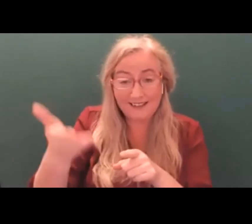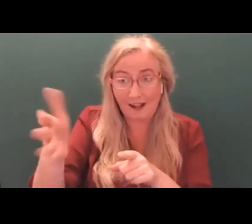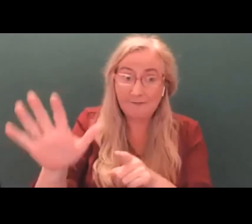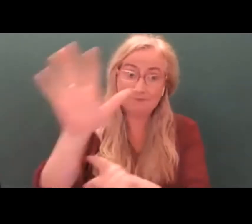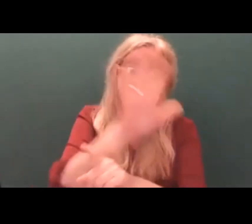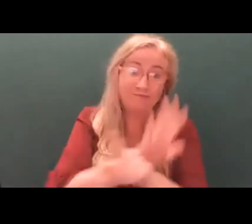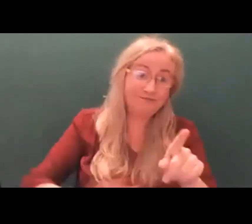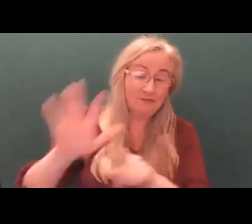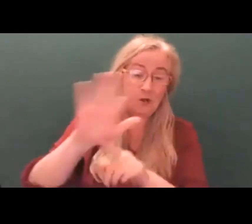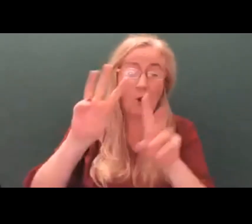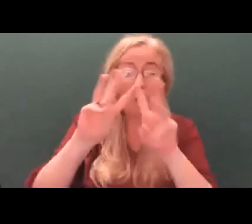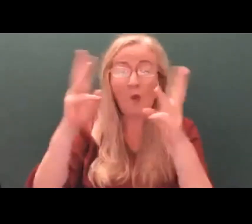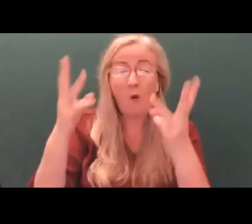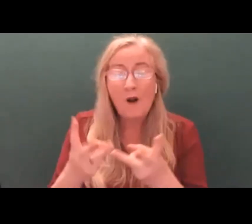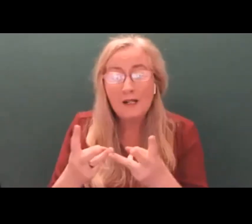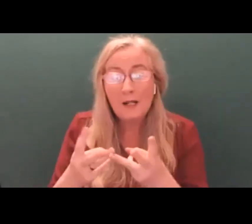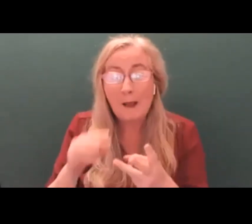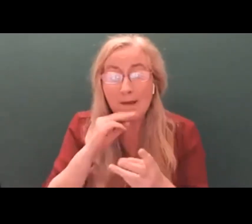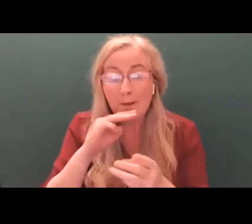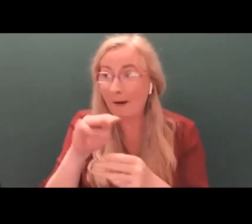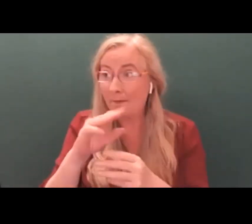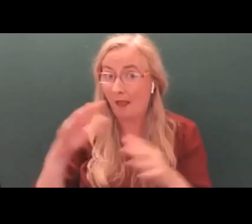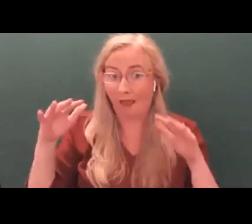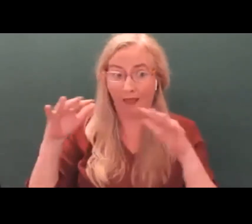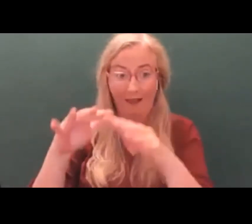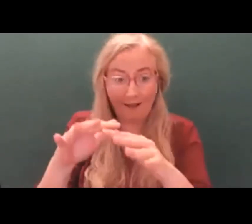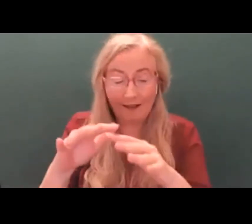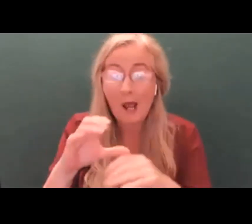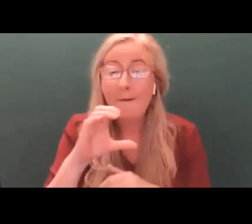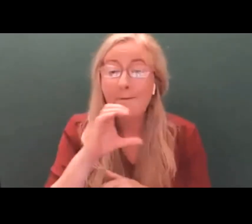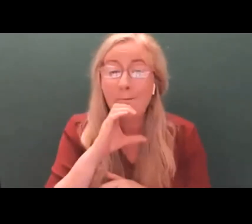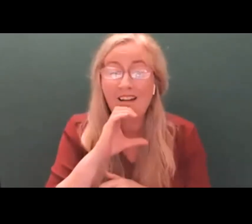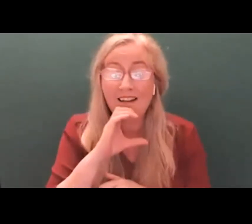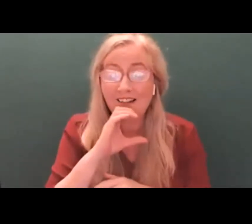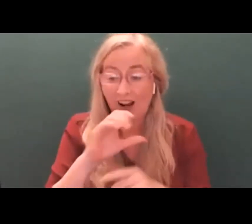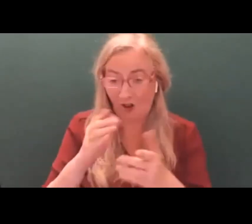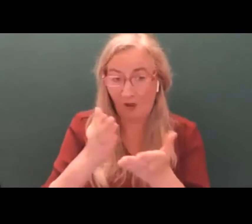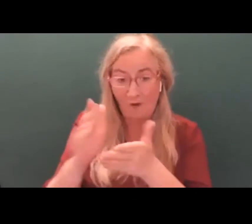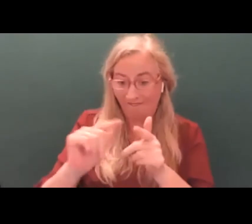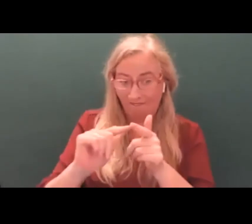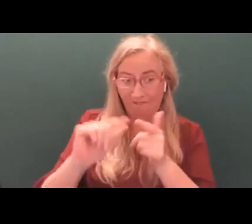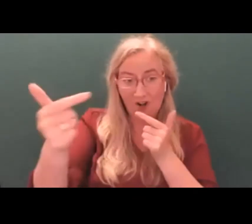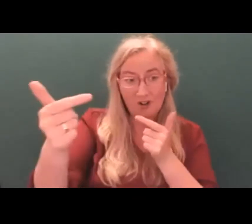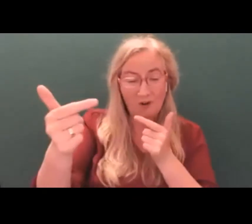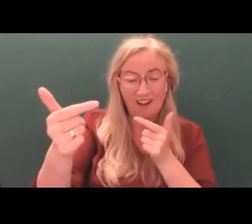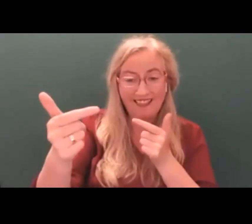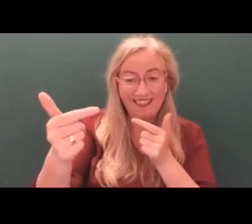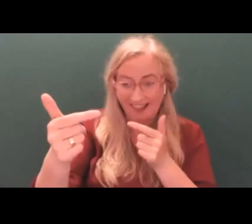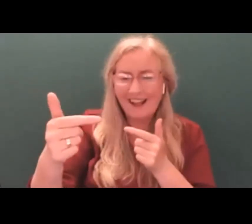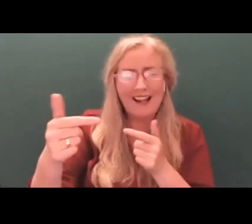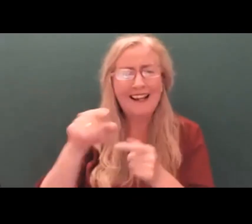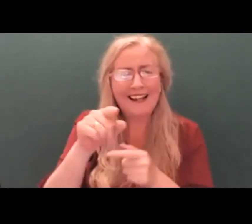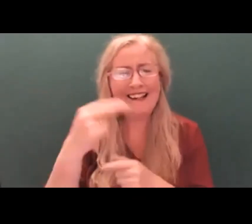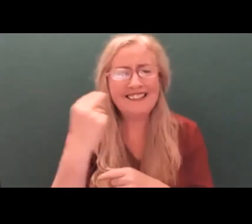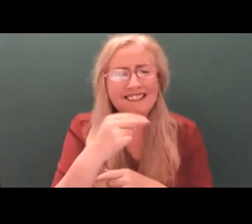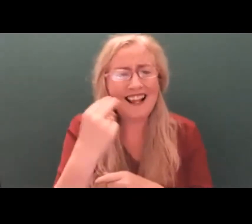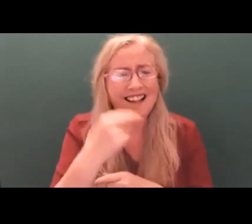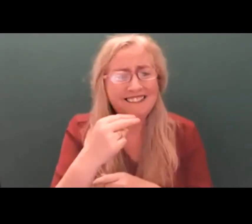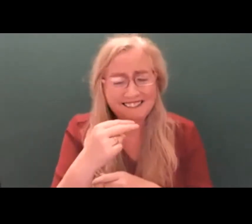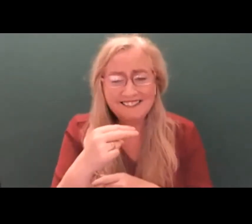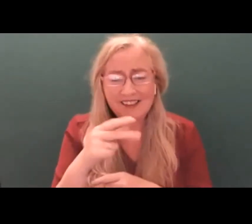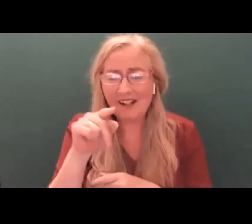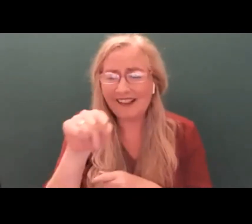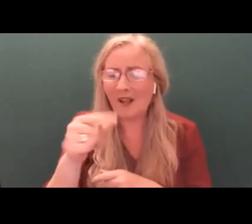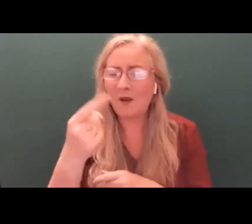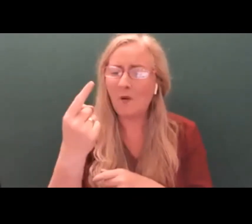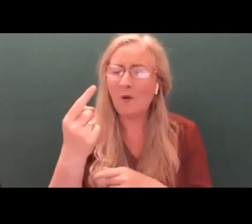that's bringing people to Monaghan virtually. So if you also think about it like that, I think it's really nice. It's a way of